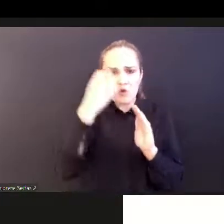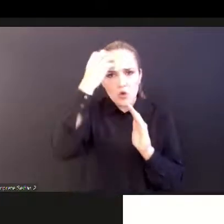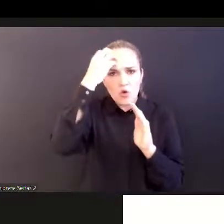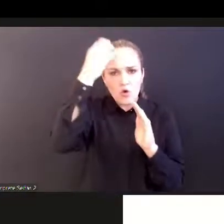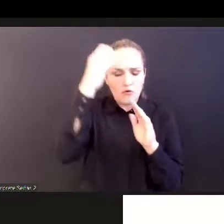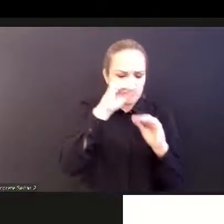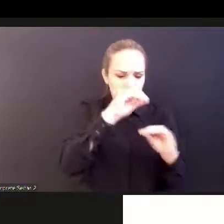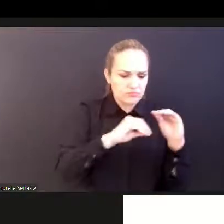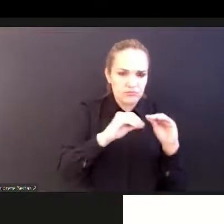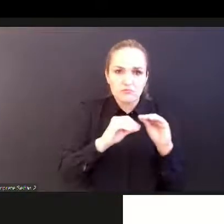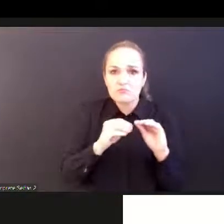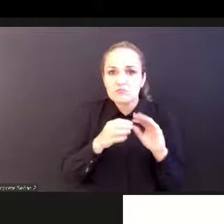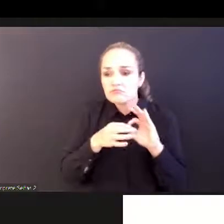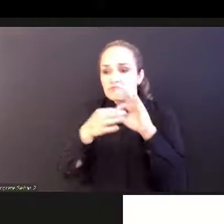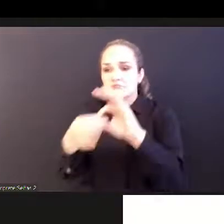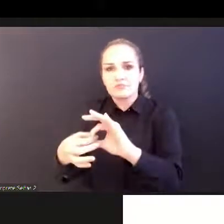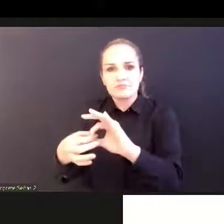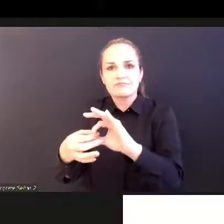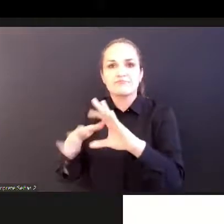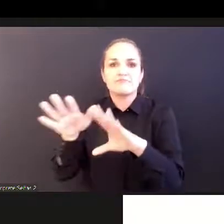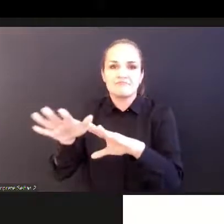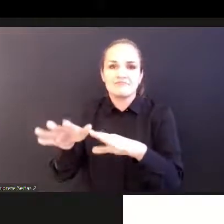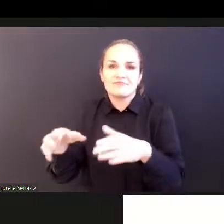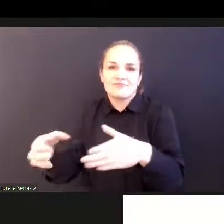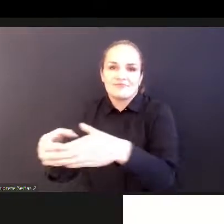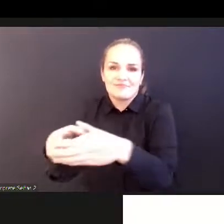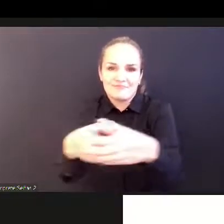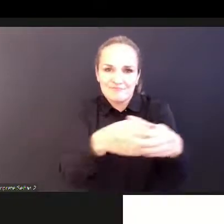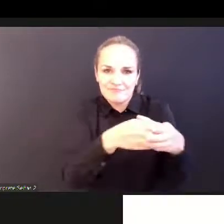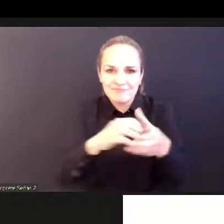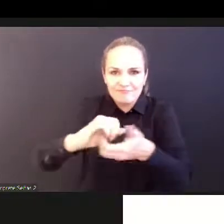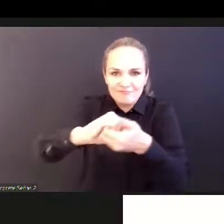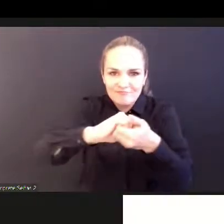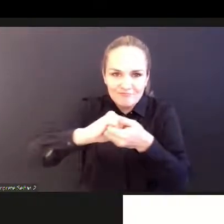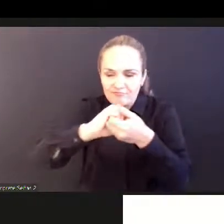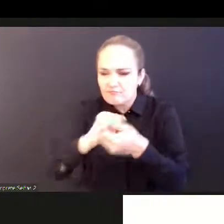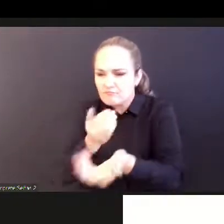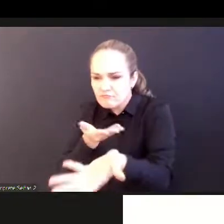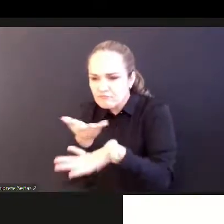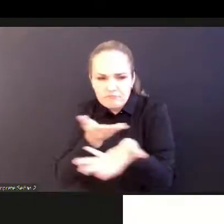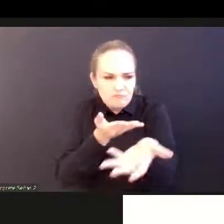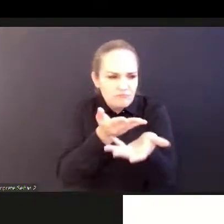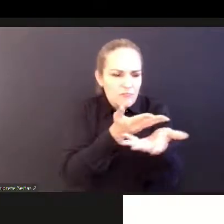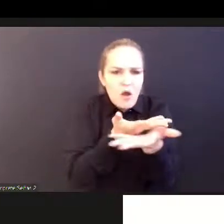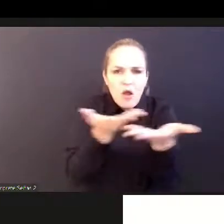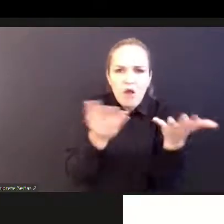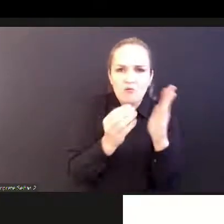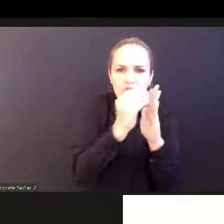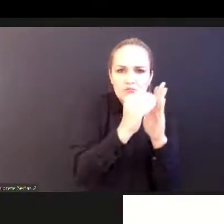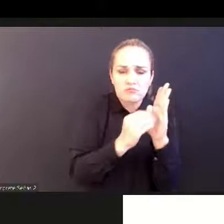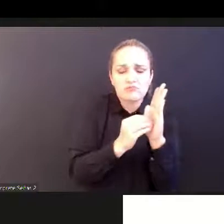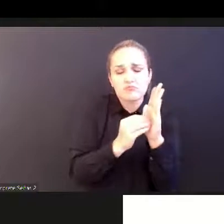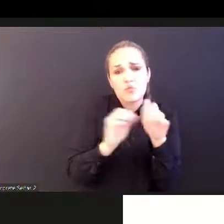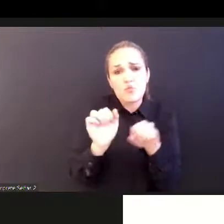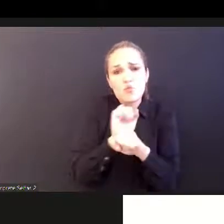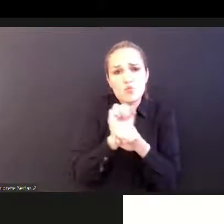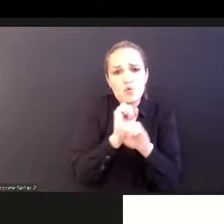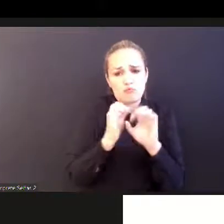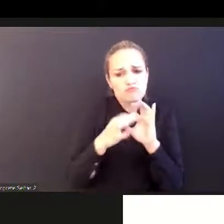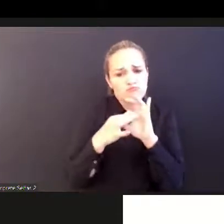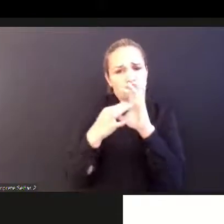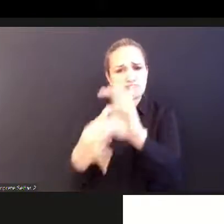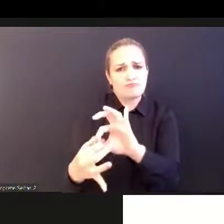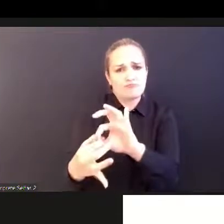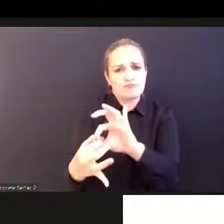for the labor market and so on. We are actually partnering with not just, the companies that we're seeing what their needs,